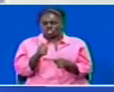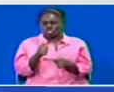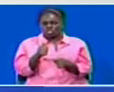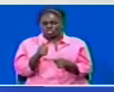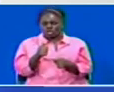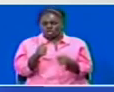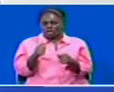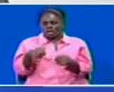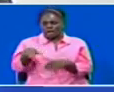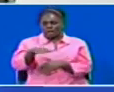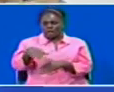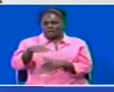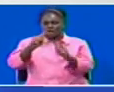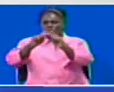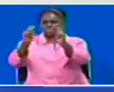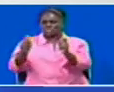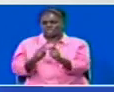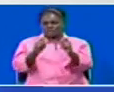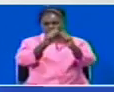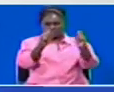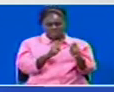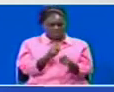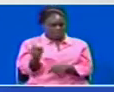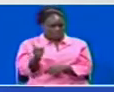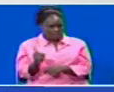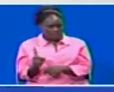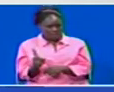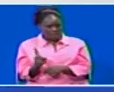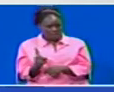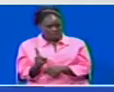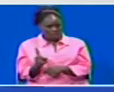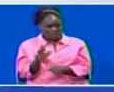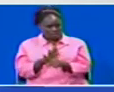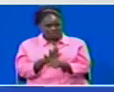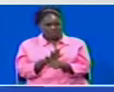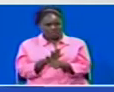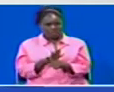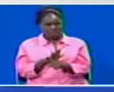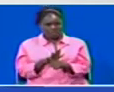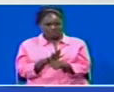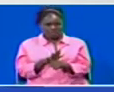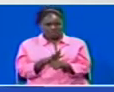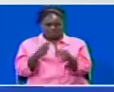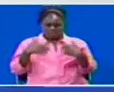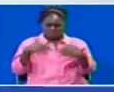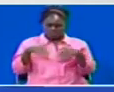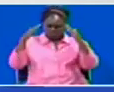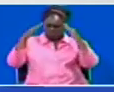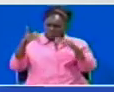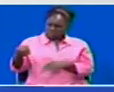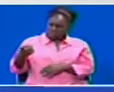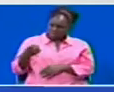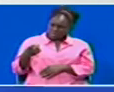election around the ethnic mobilization or the zoning or the tyranny of numbers. Make it about issues so people begin to